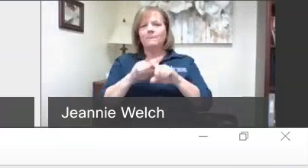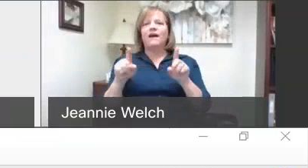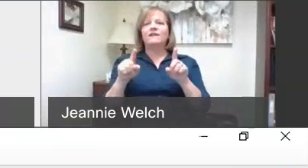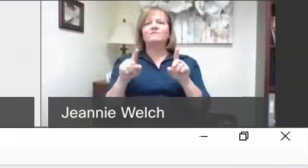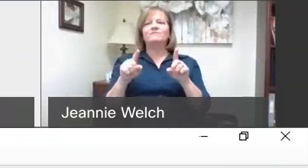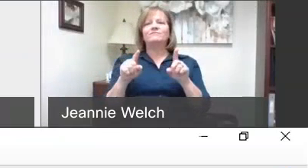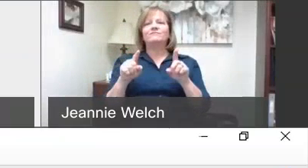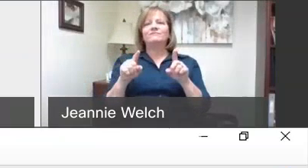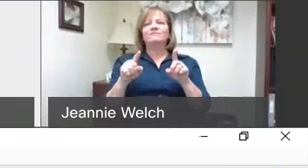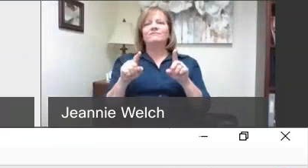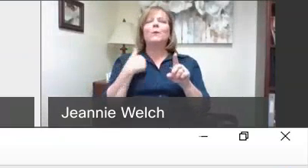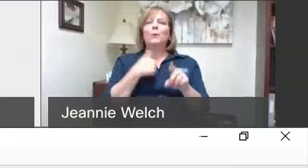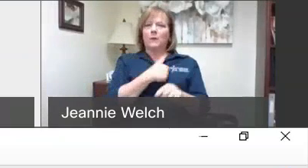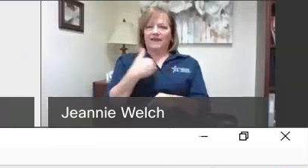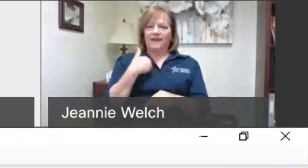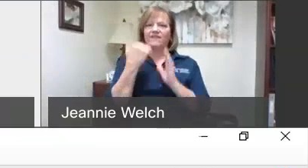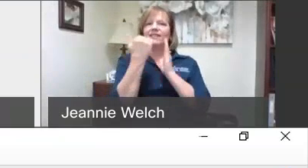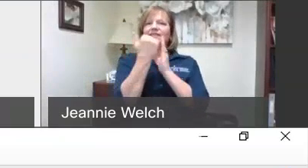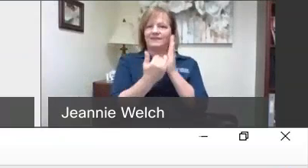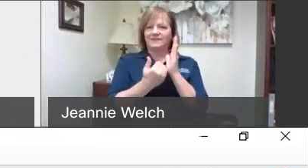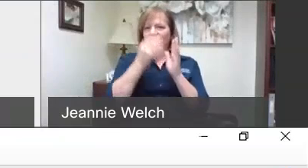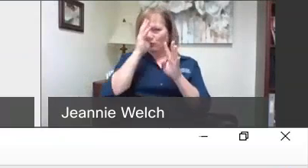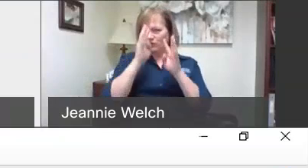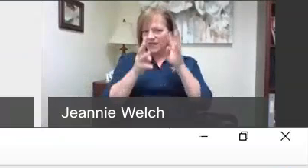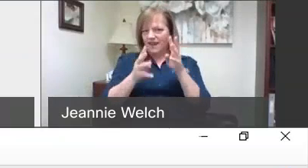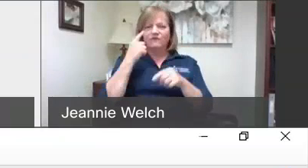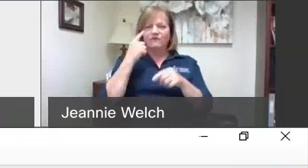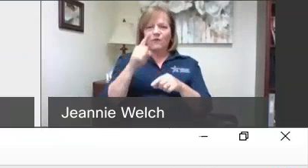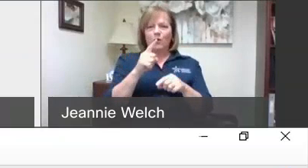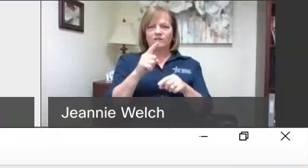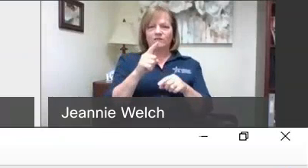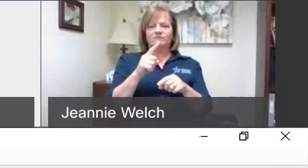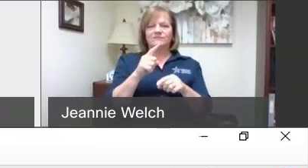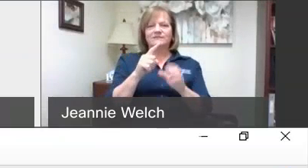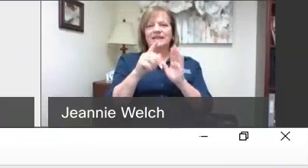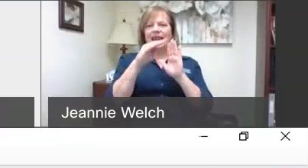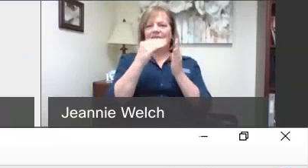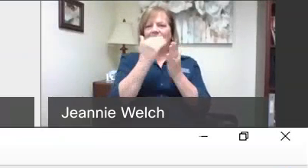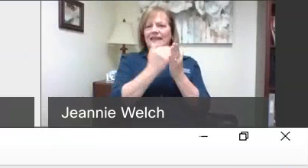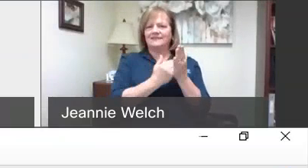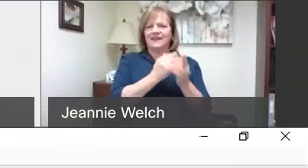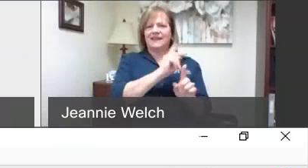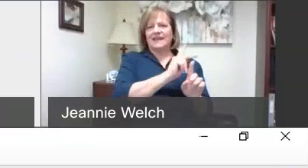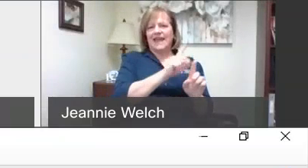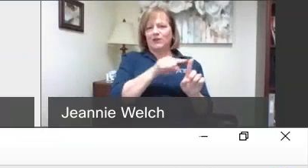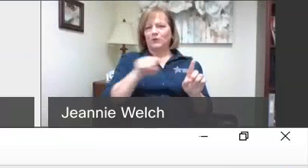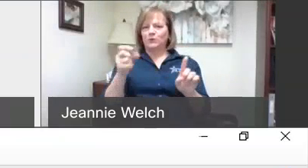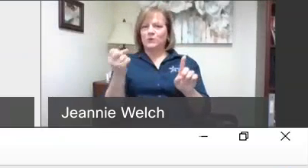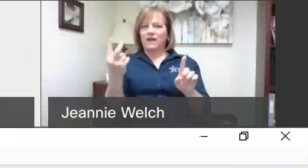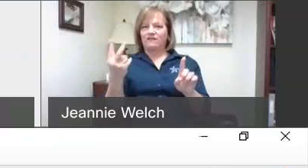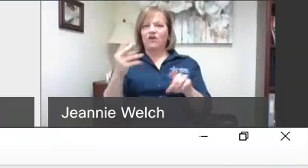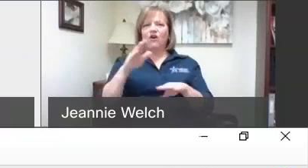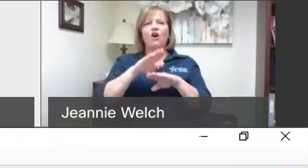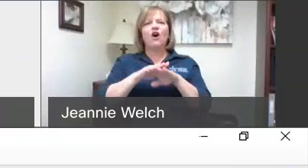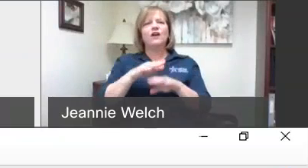actually a list of creative things for K through 12 on Pinterest. I'm a really big Pinterest person.